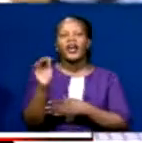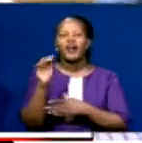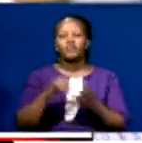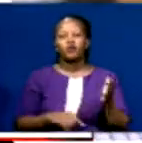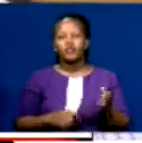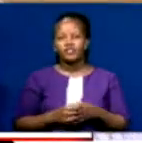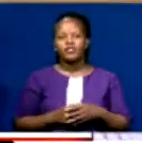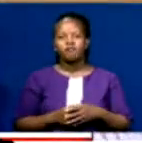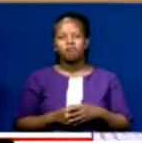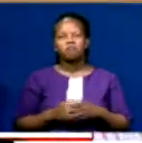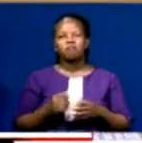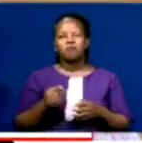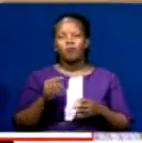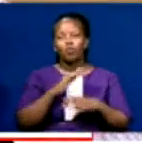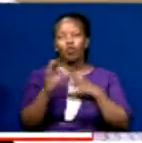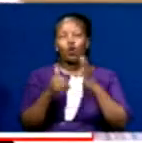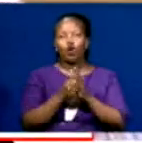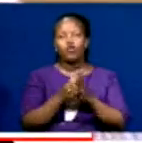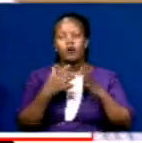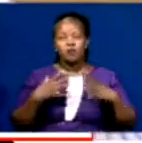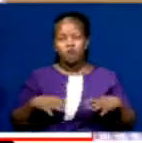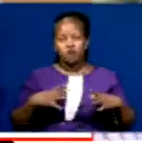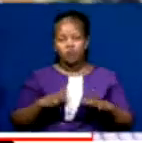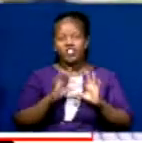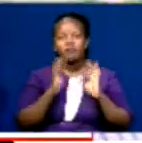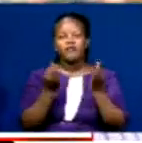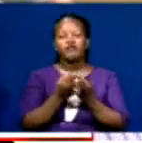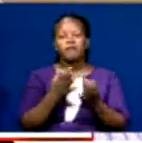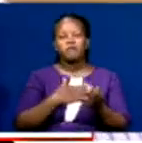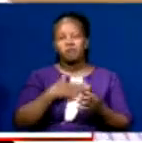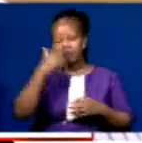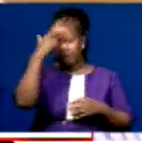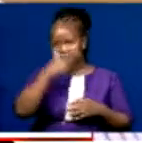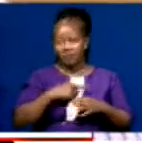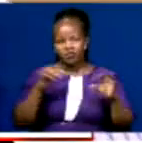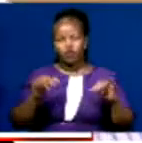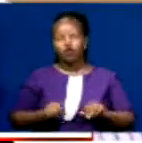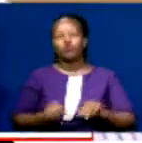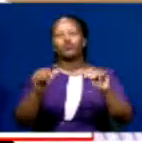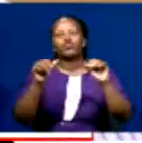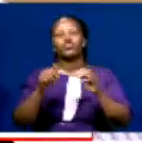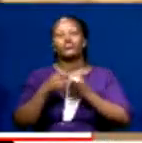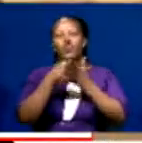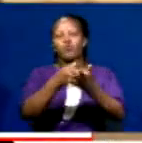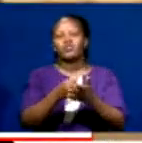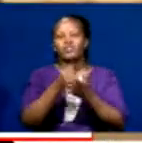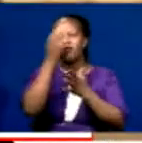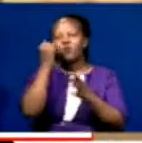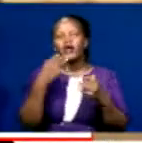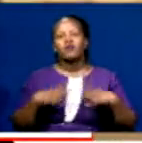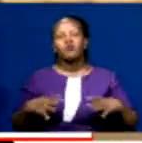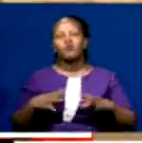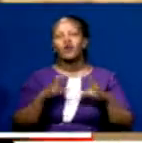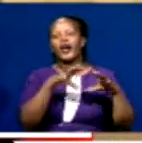familia yetu ya kutoka Thika, kuendelea kusaidia watu wetu ya Thika, manake bado iko na haja mingi.